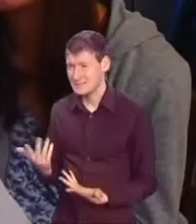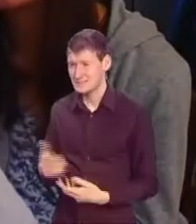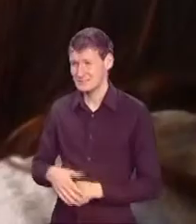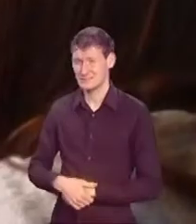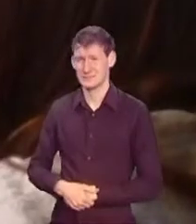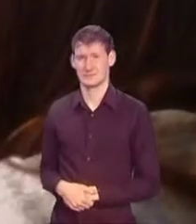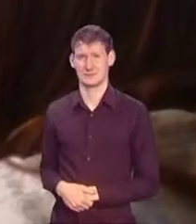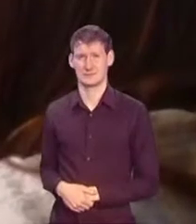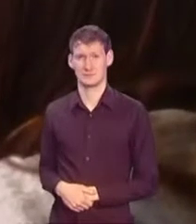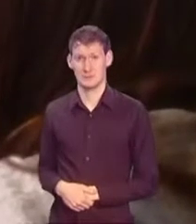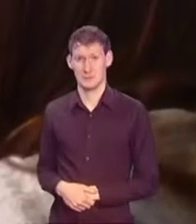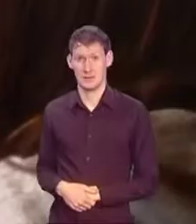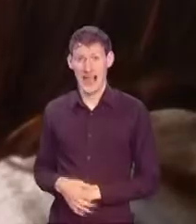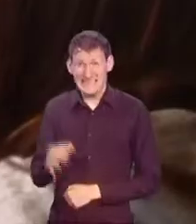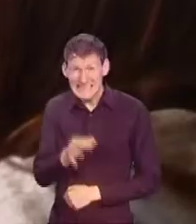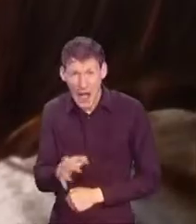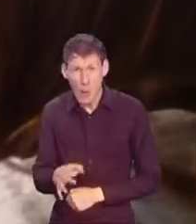you. Town!